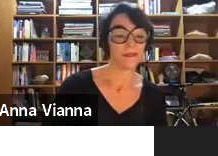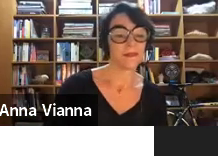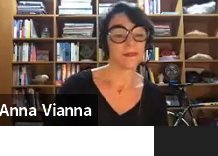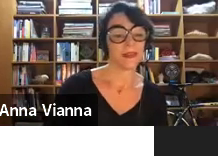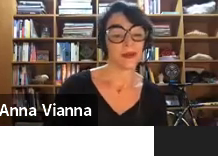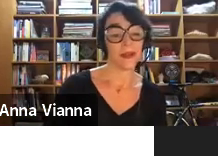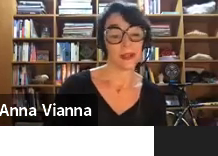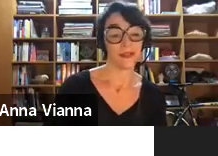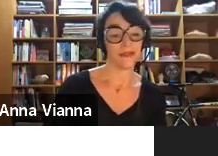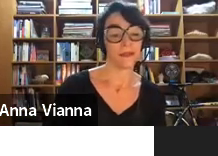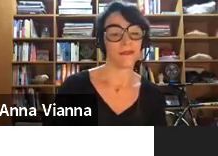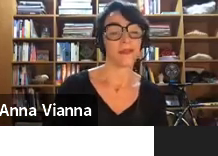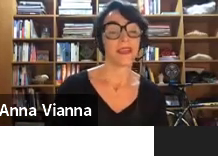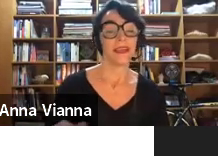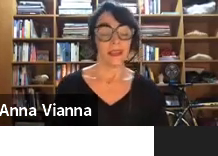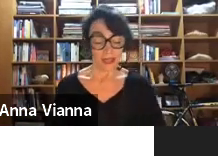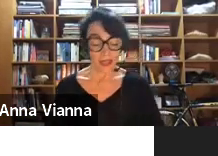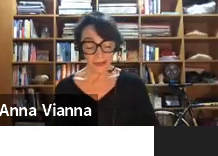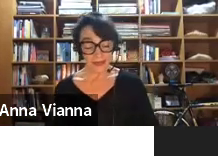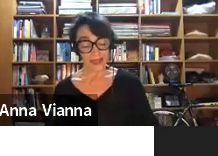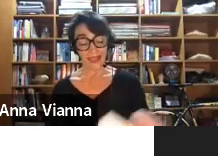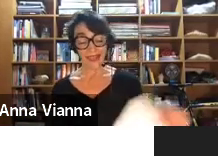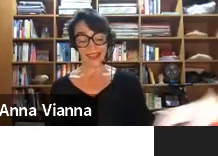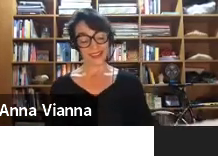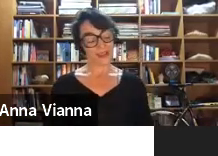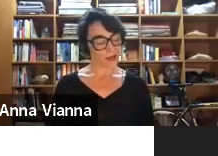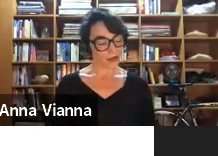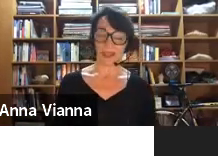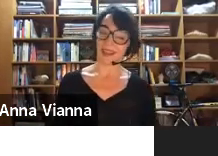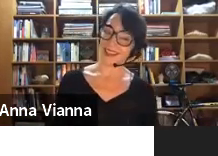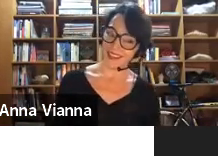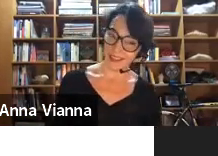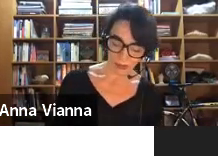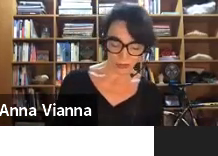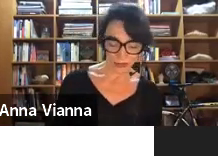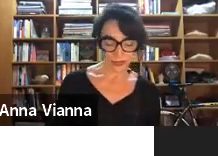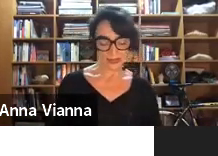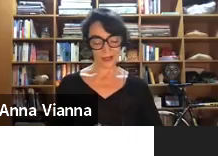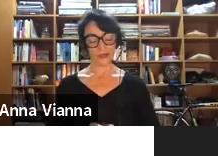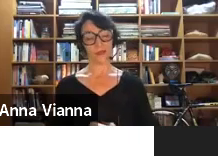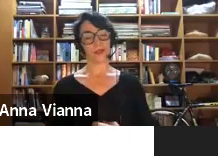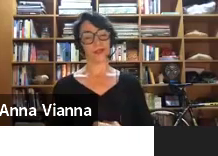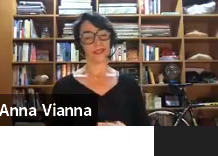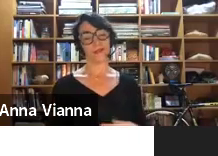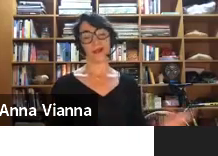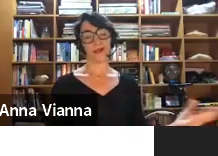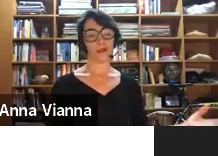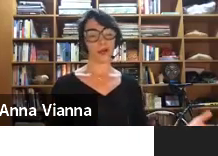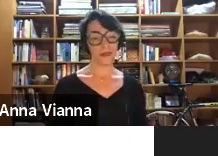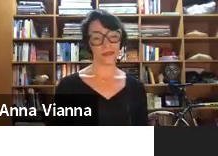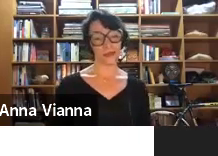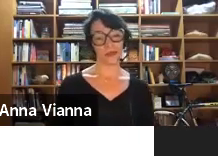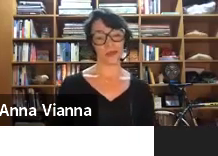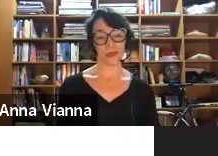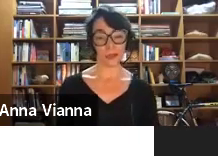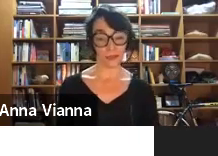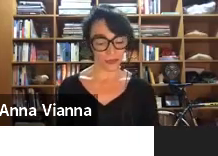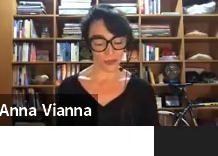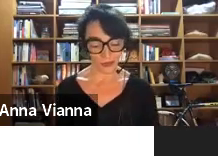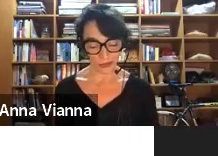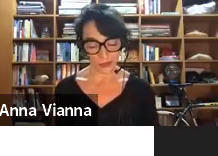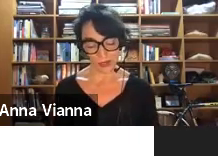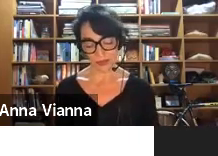experience on live TV. Then I had the honor and the pleasure of being Barack Obama's voice